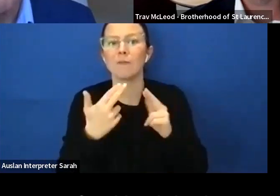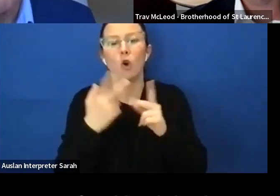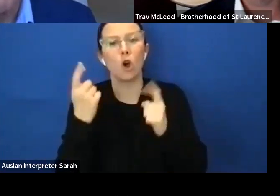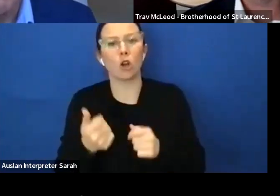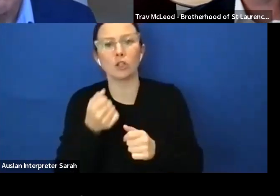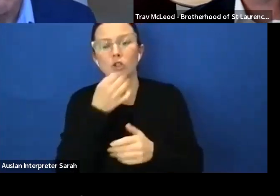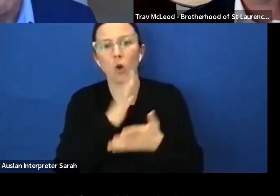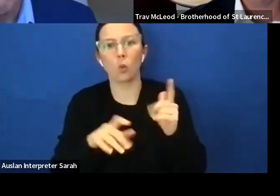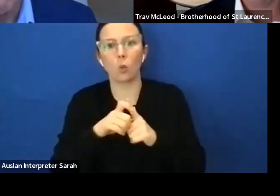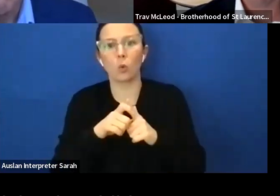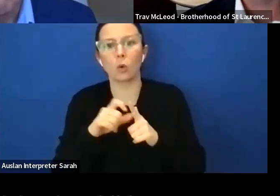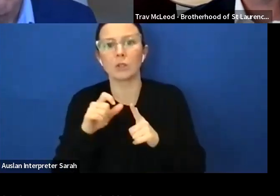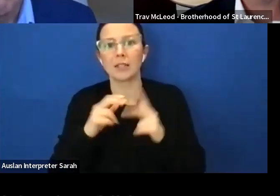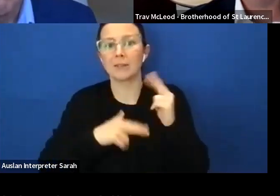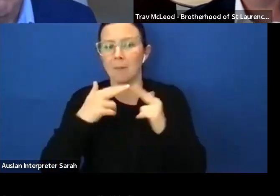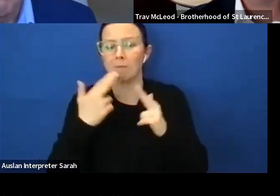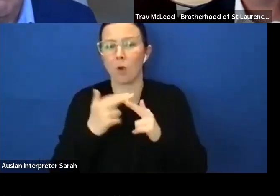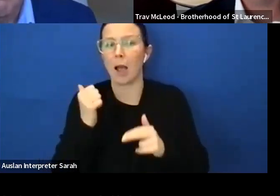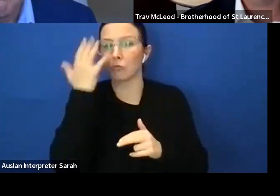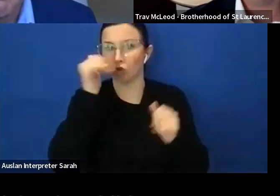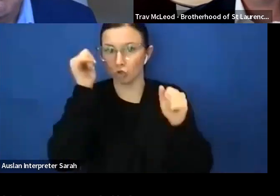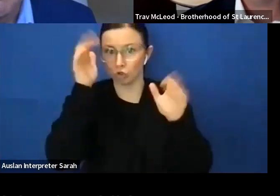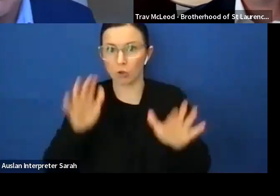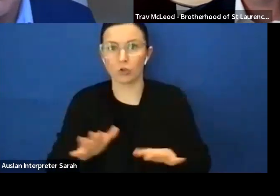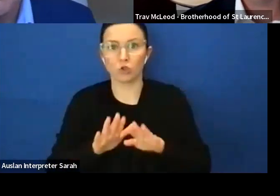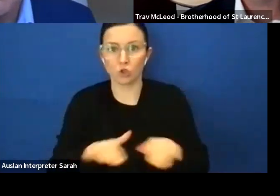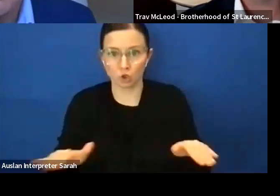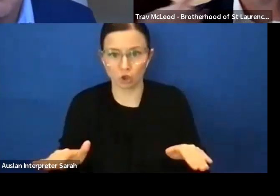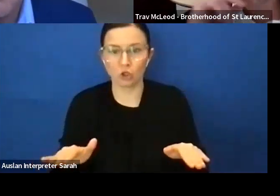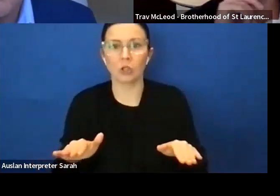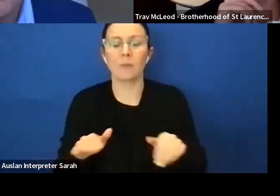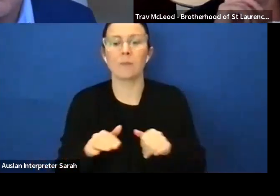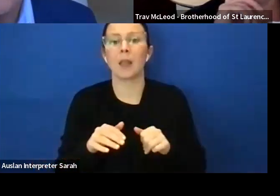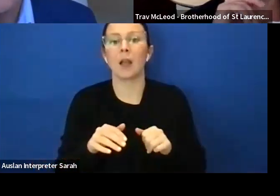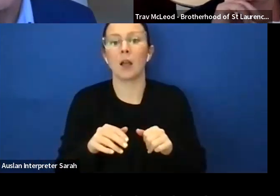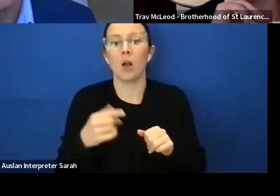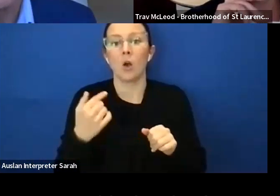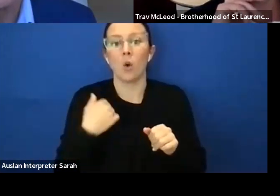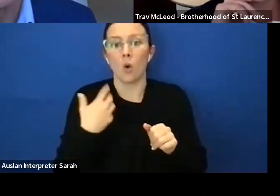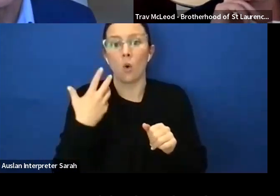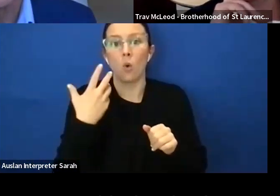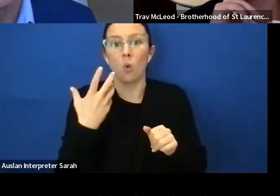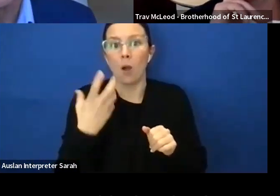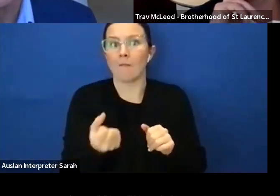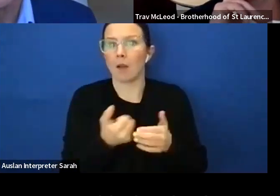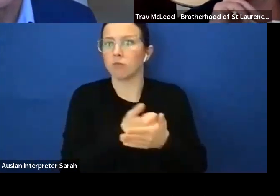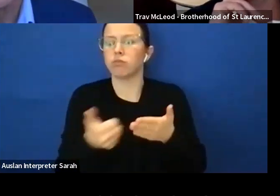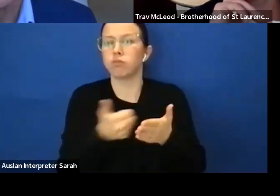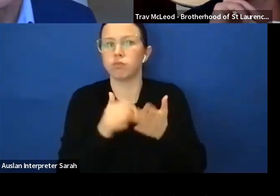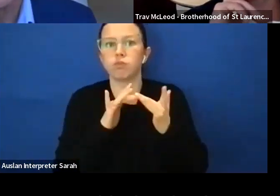Development for Aboriginal and Torres Strait Islander children. We have regular engagement